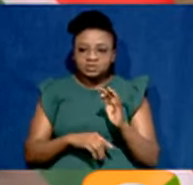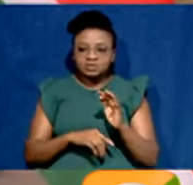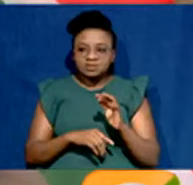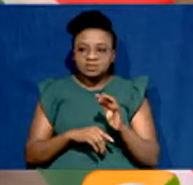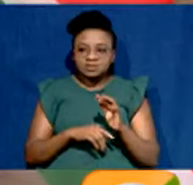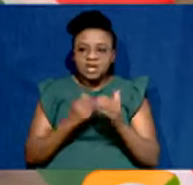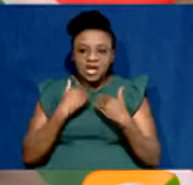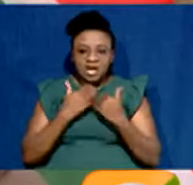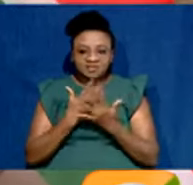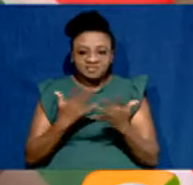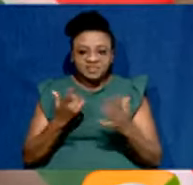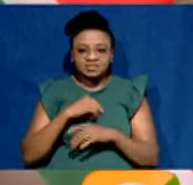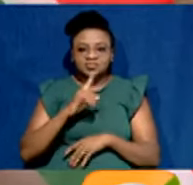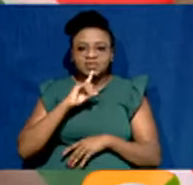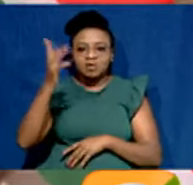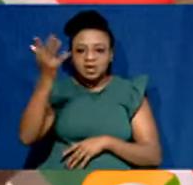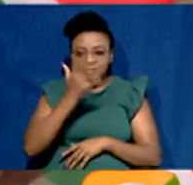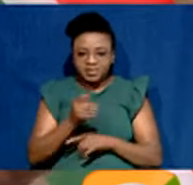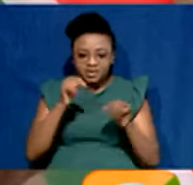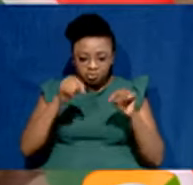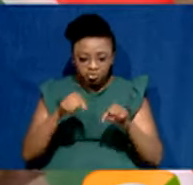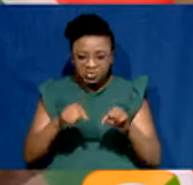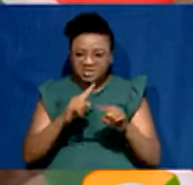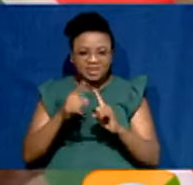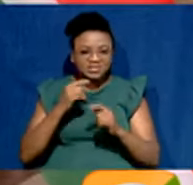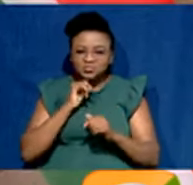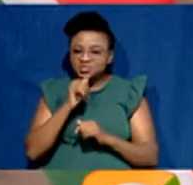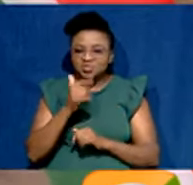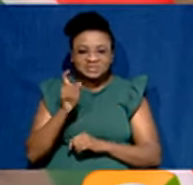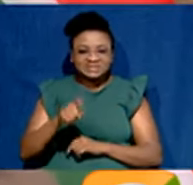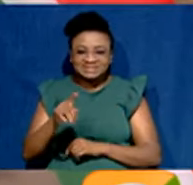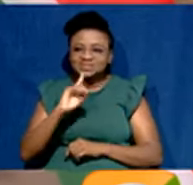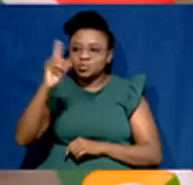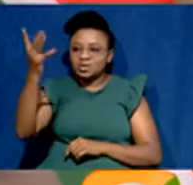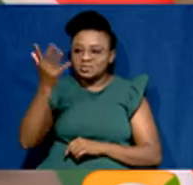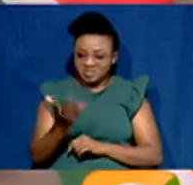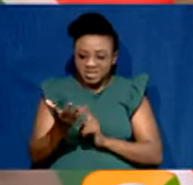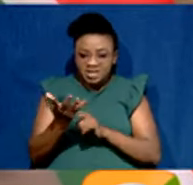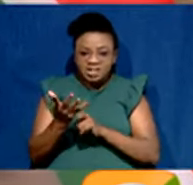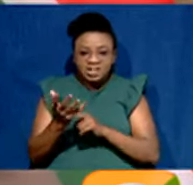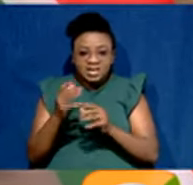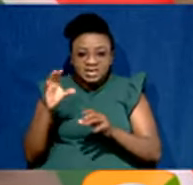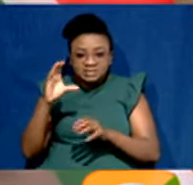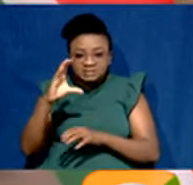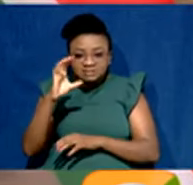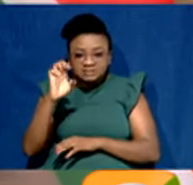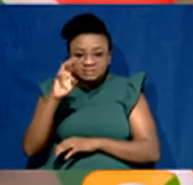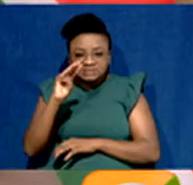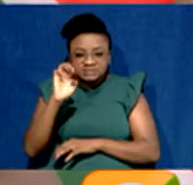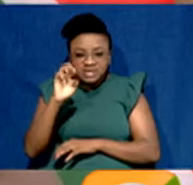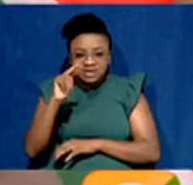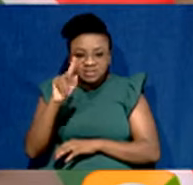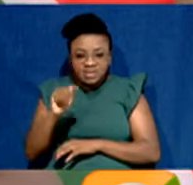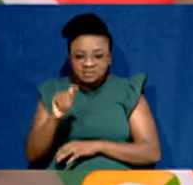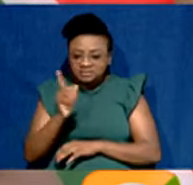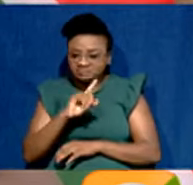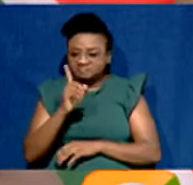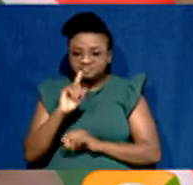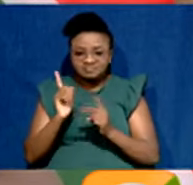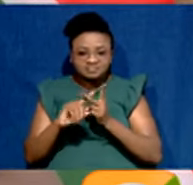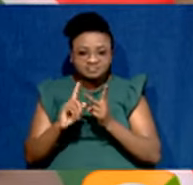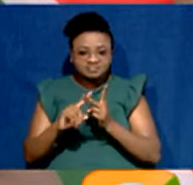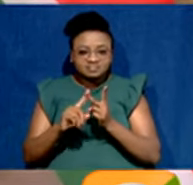we are importing today which we should not be importing. We shouldn't be importing cement. We shouldn't be importing